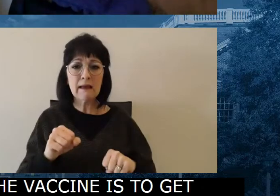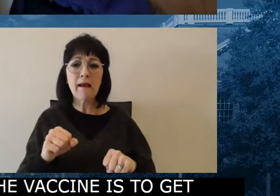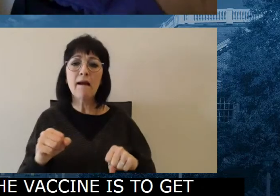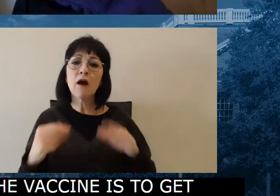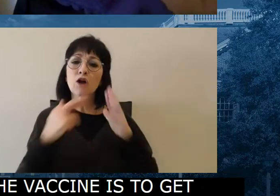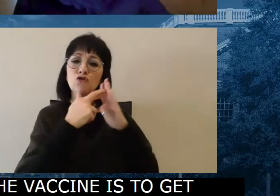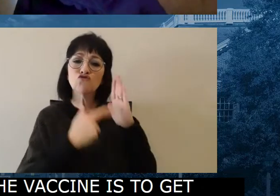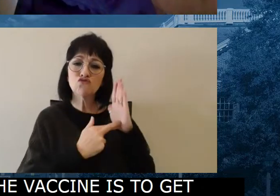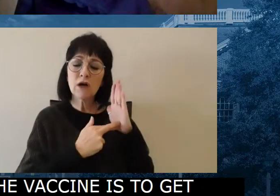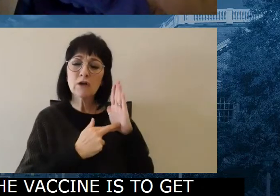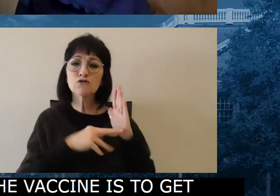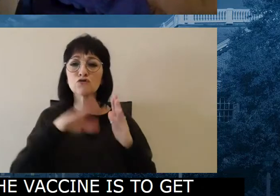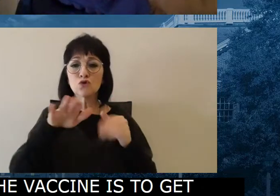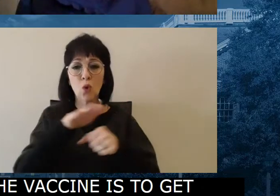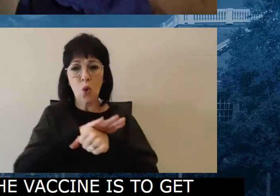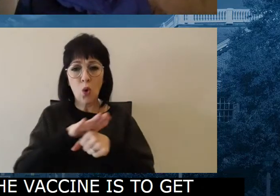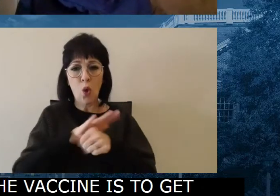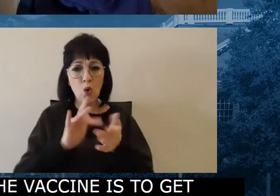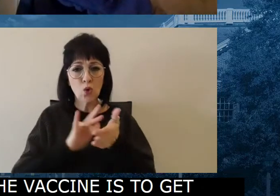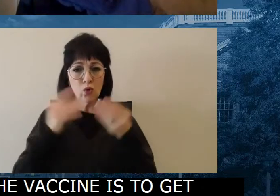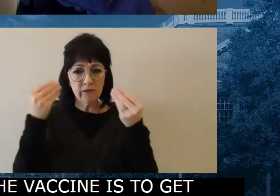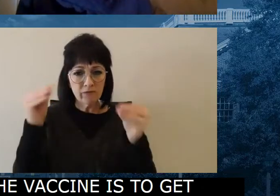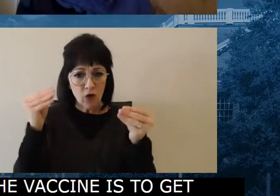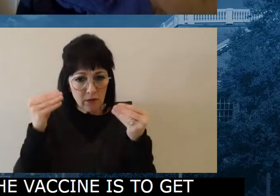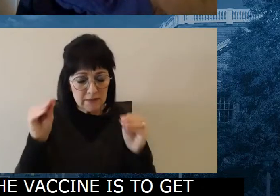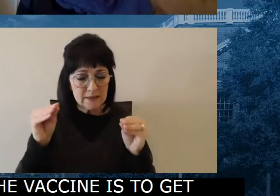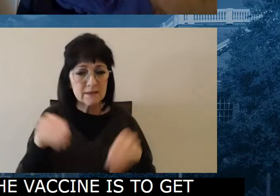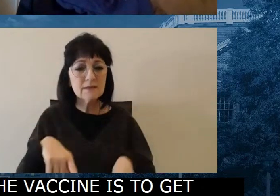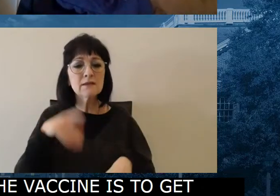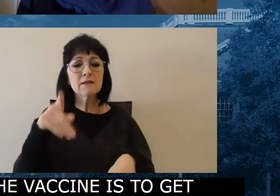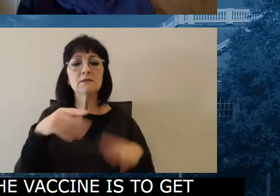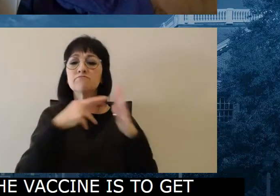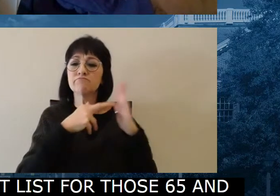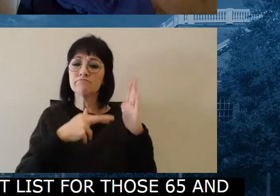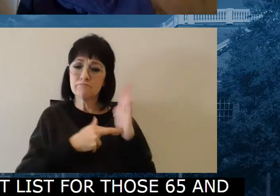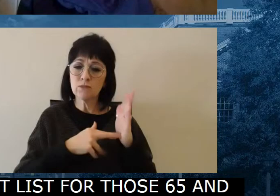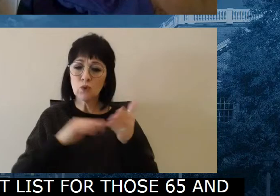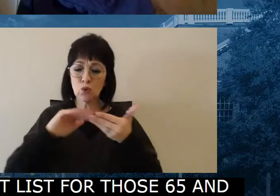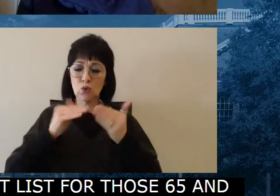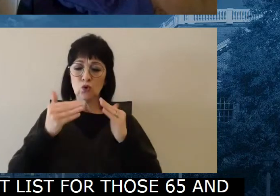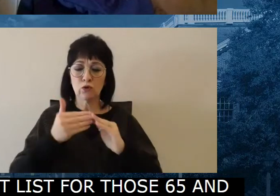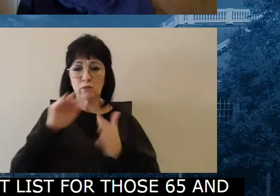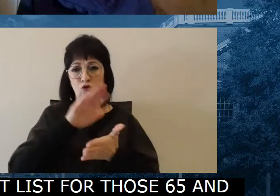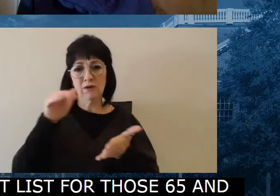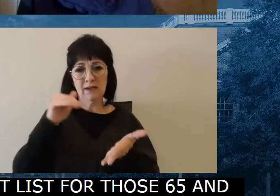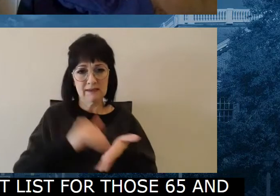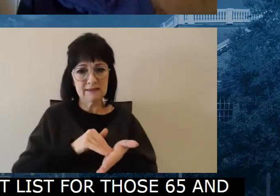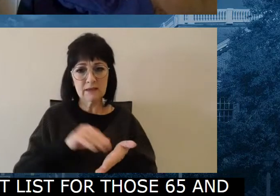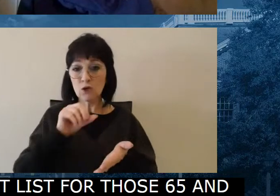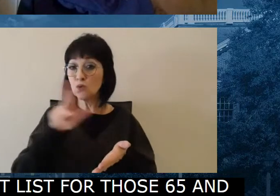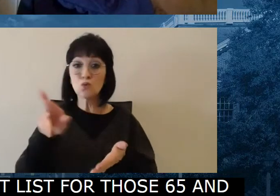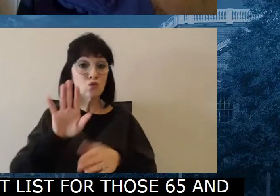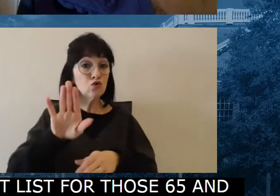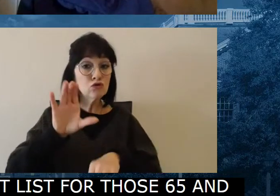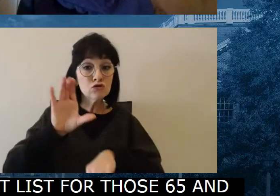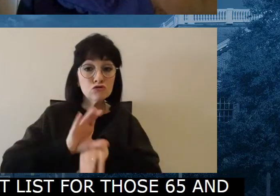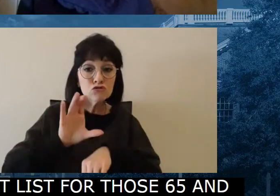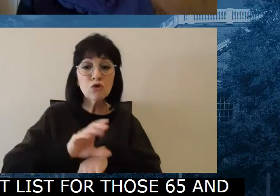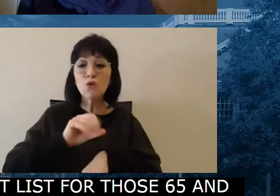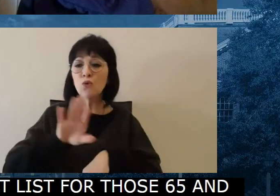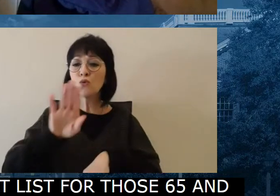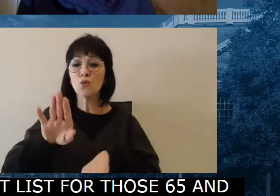up for a community vaccination site coming to a community center or a worship